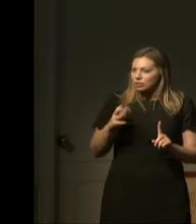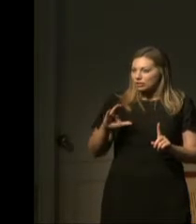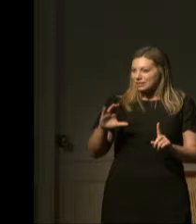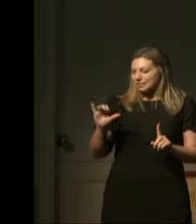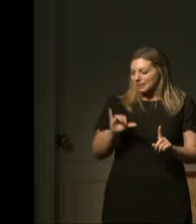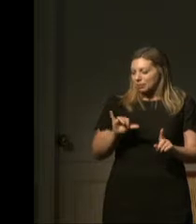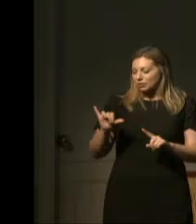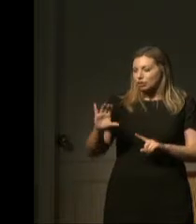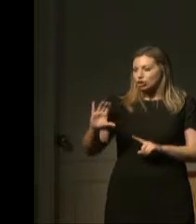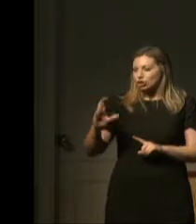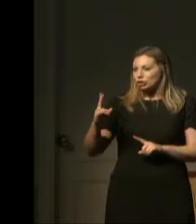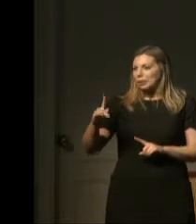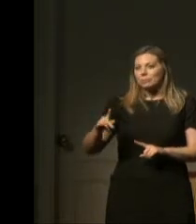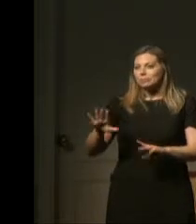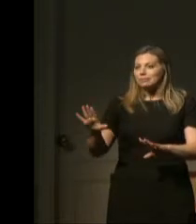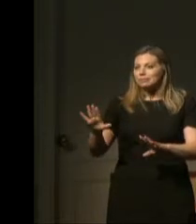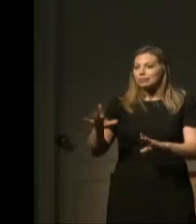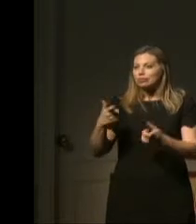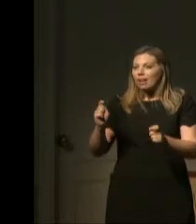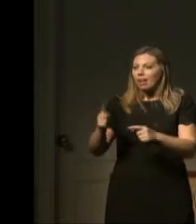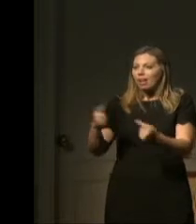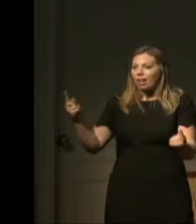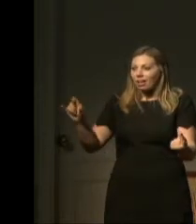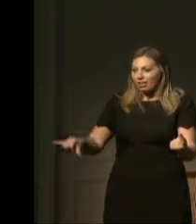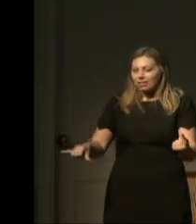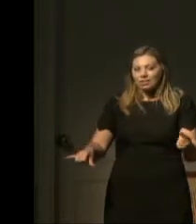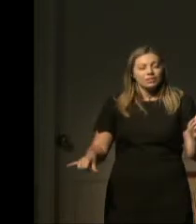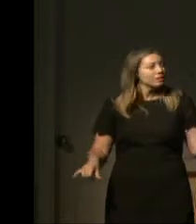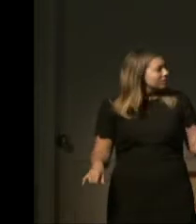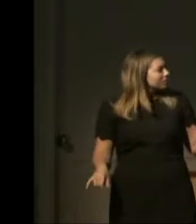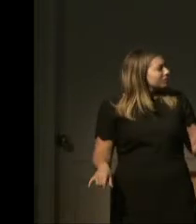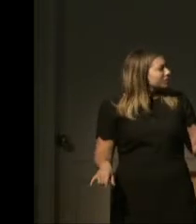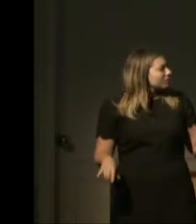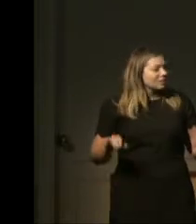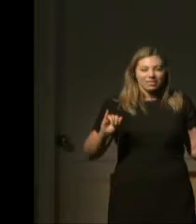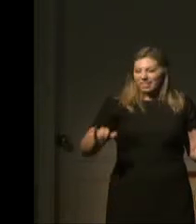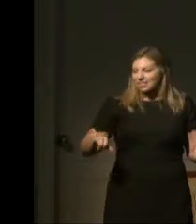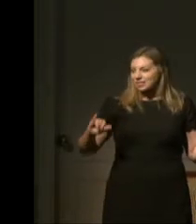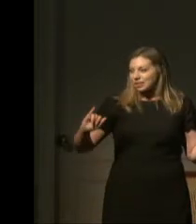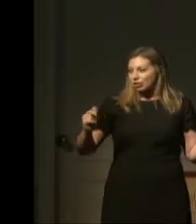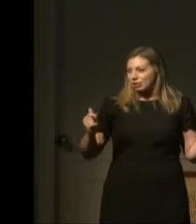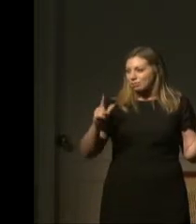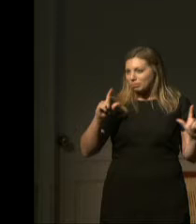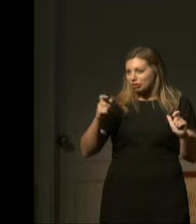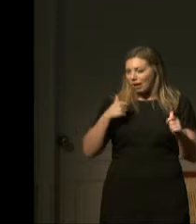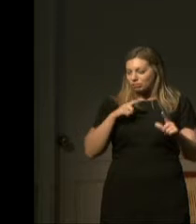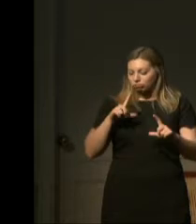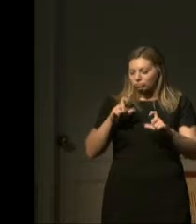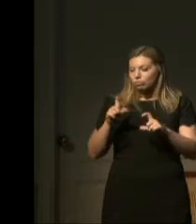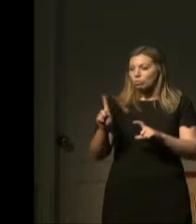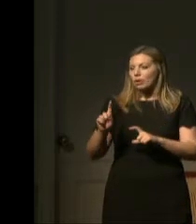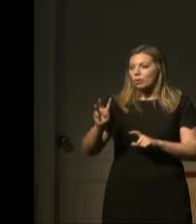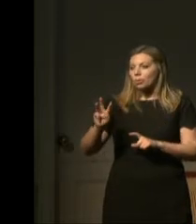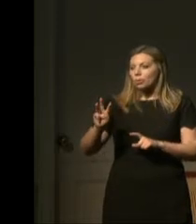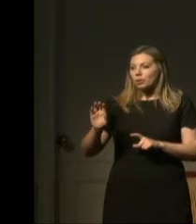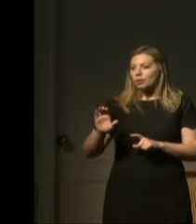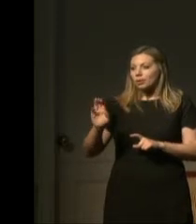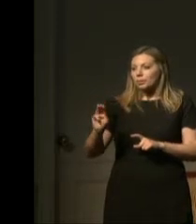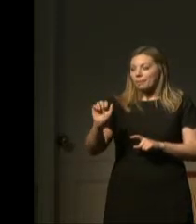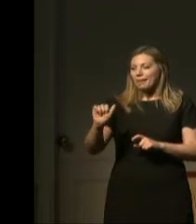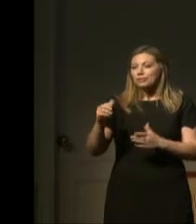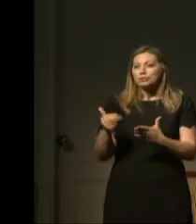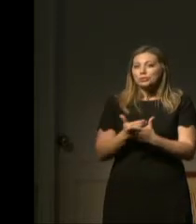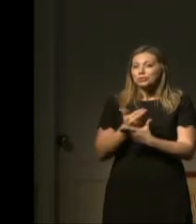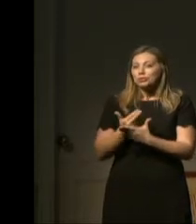was actually pushing against. I put this in here. This is an Instagram photo that I took of WICMA's own new